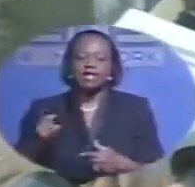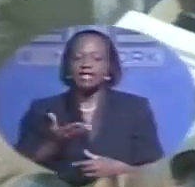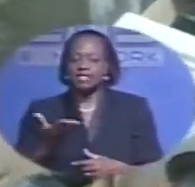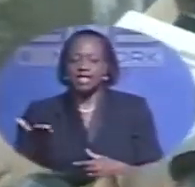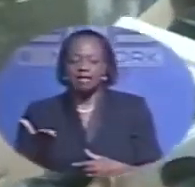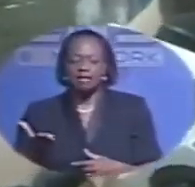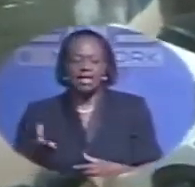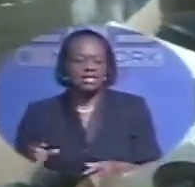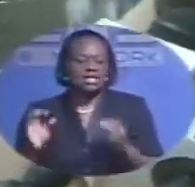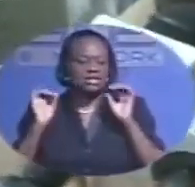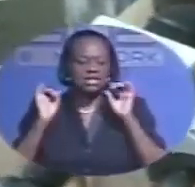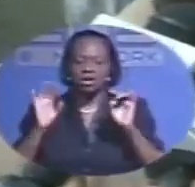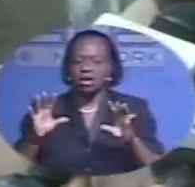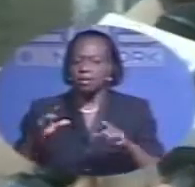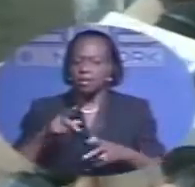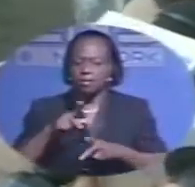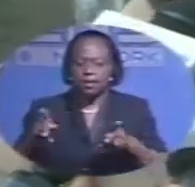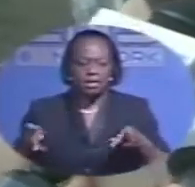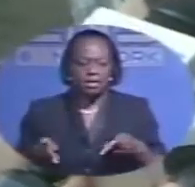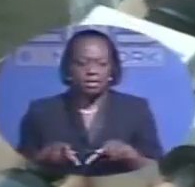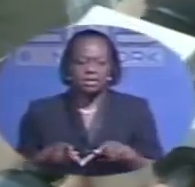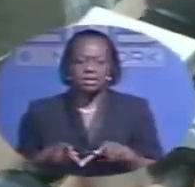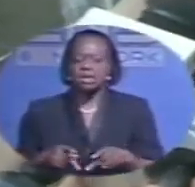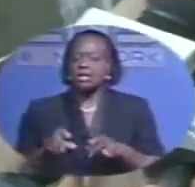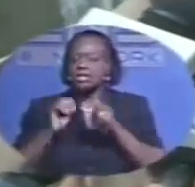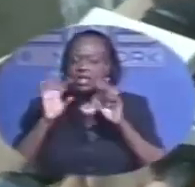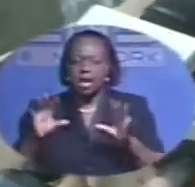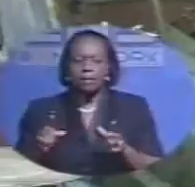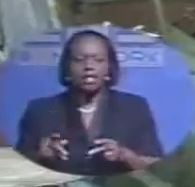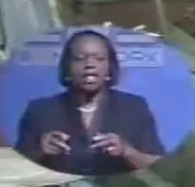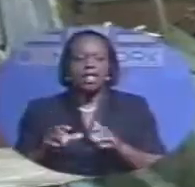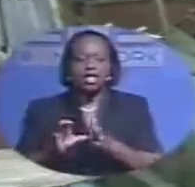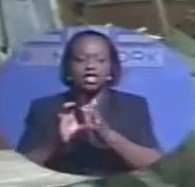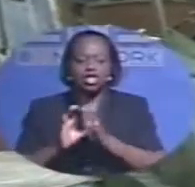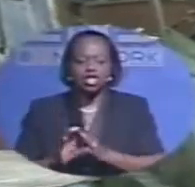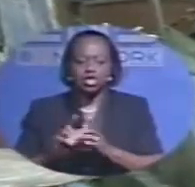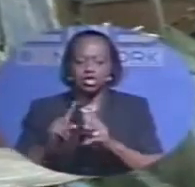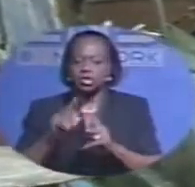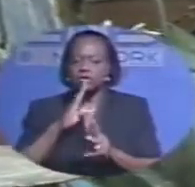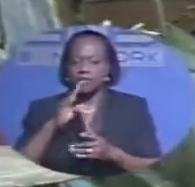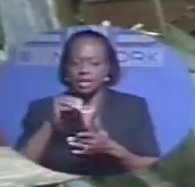is it's a terrible place, it's terrible condition to be in.